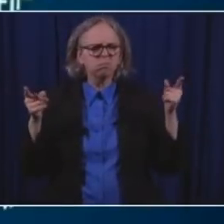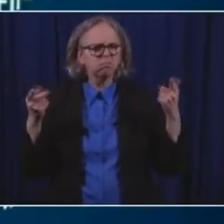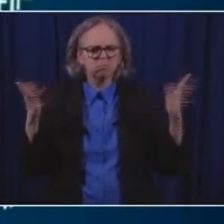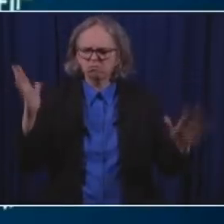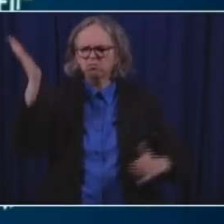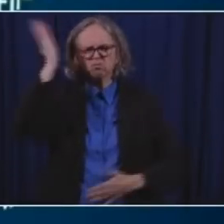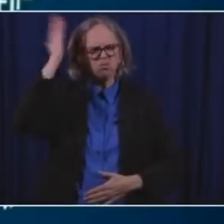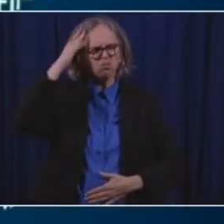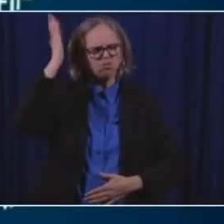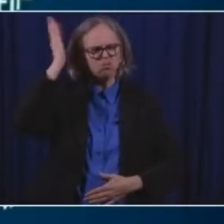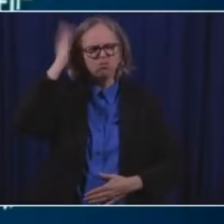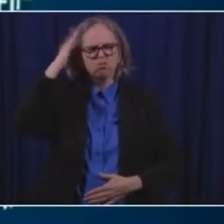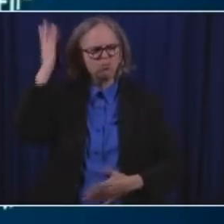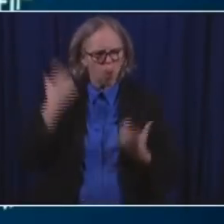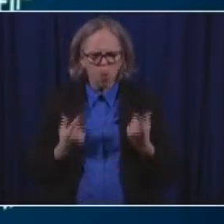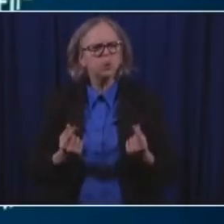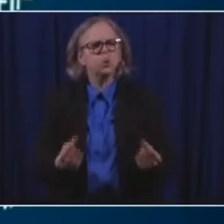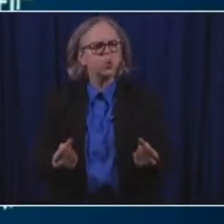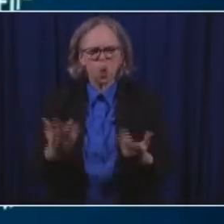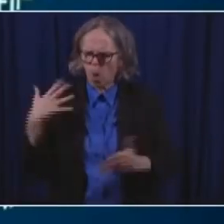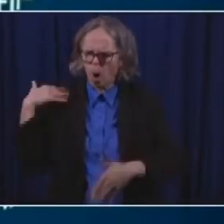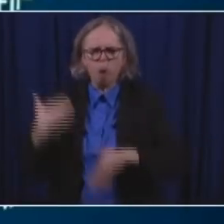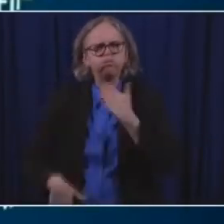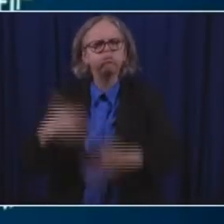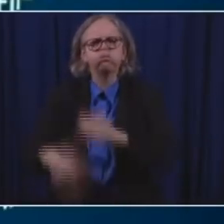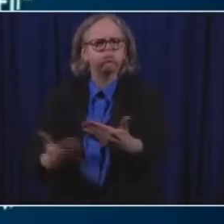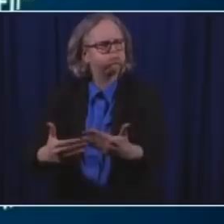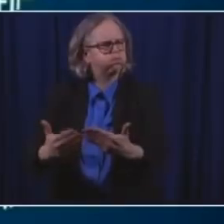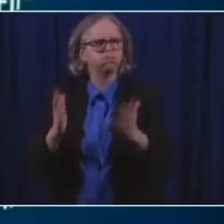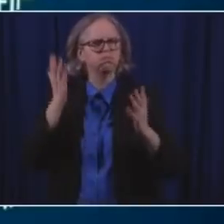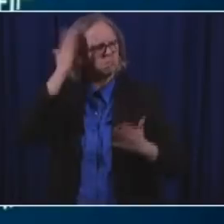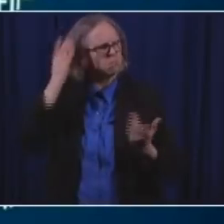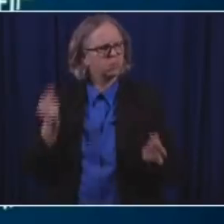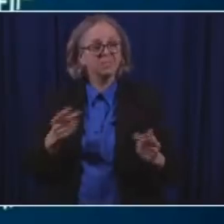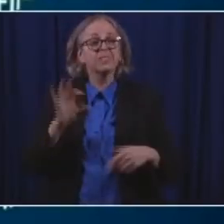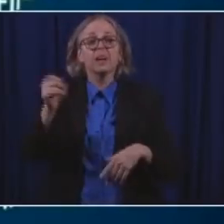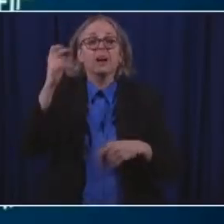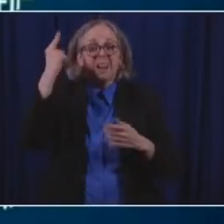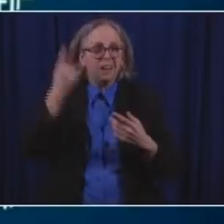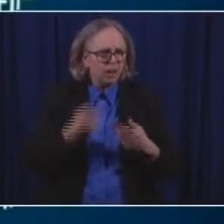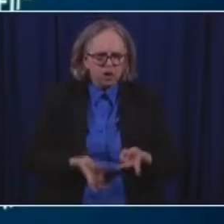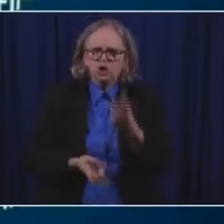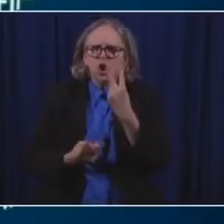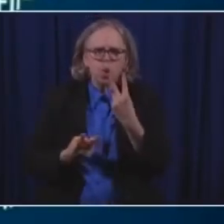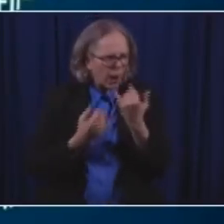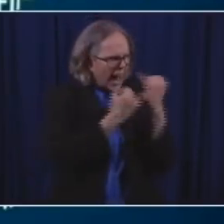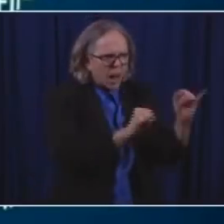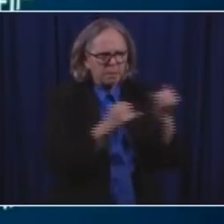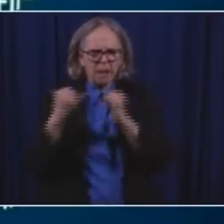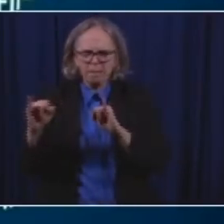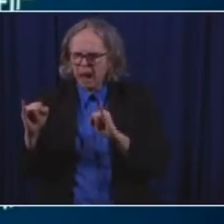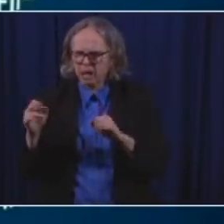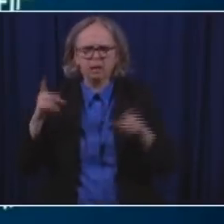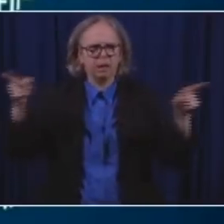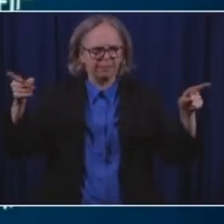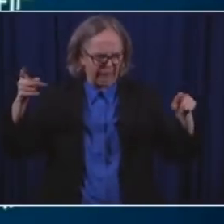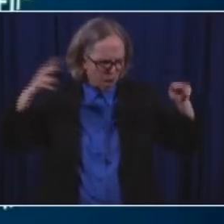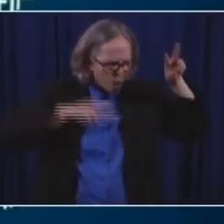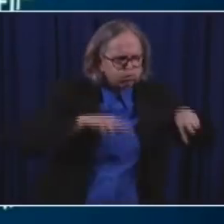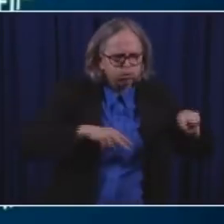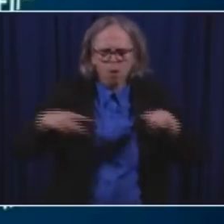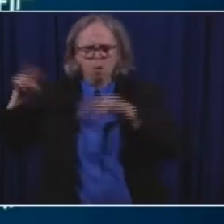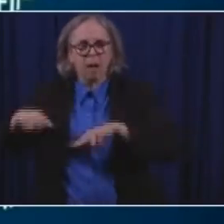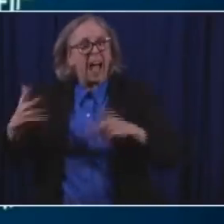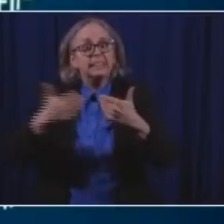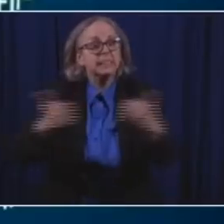way we have done it for years by two independent groups of experts in their fields. Both of